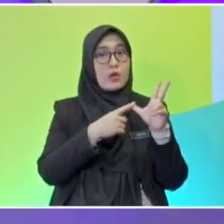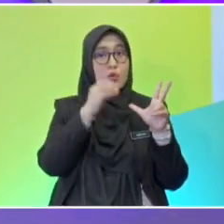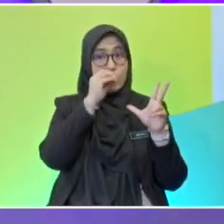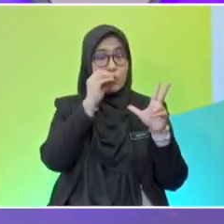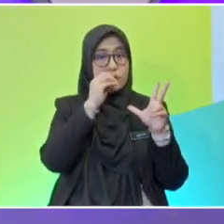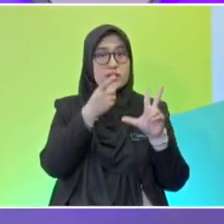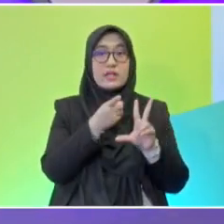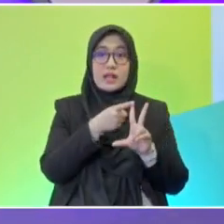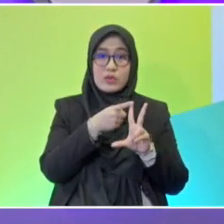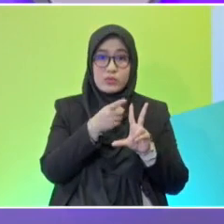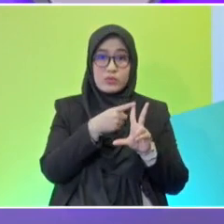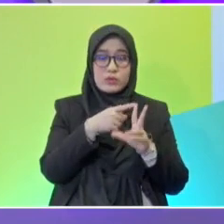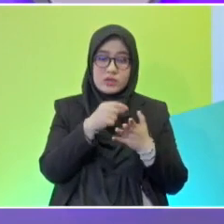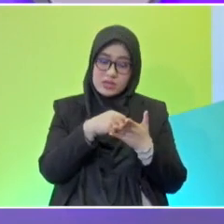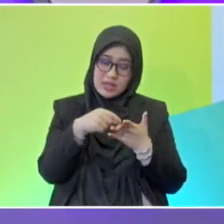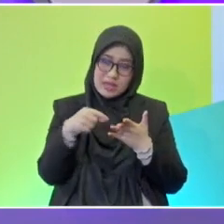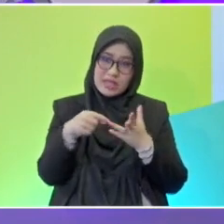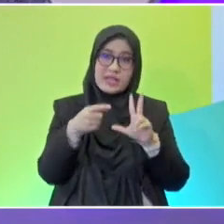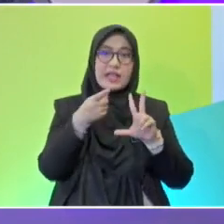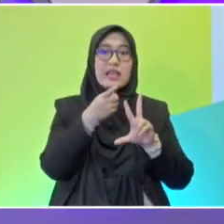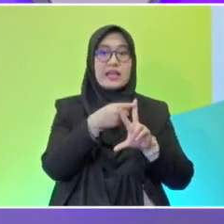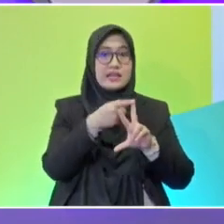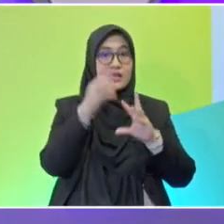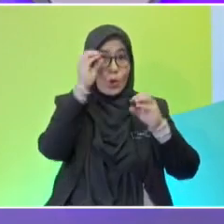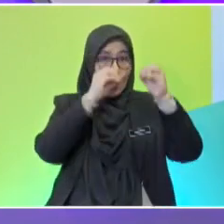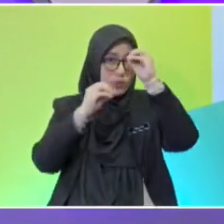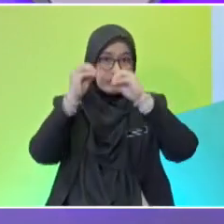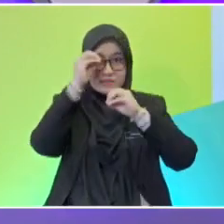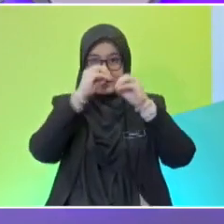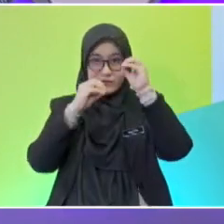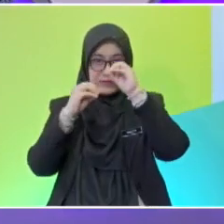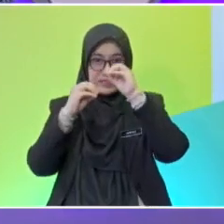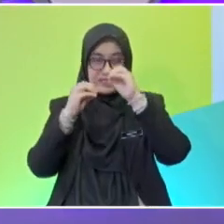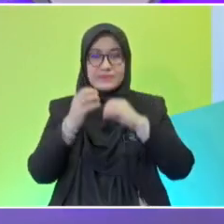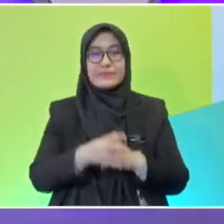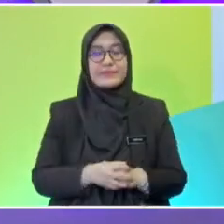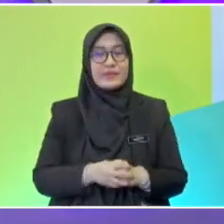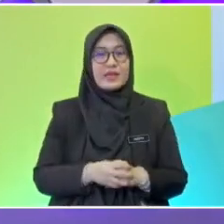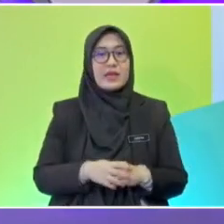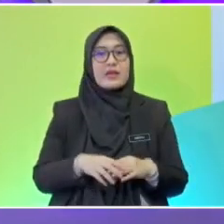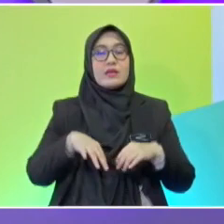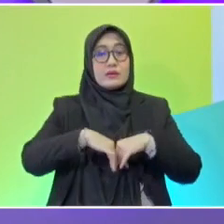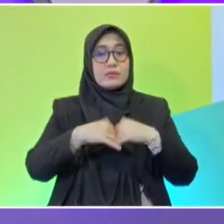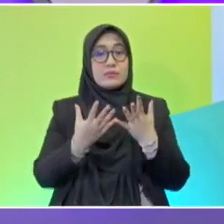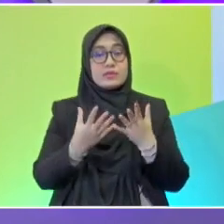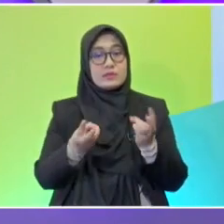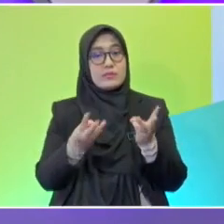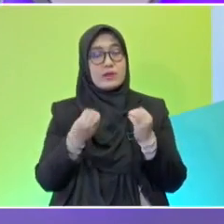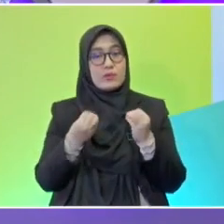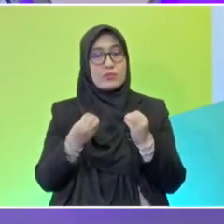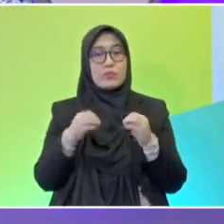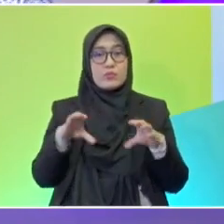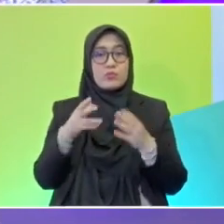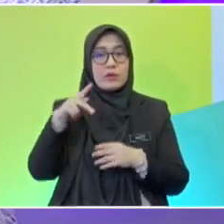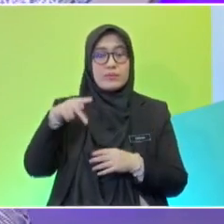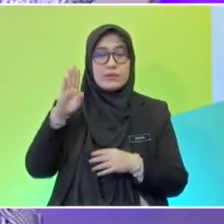to show you a sample of a lesson and how to apply these 3 ways to conduct PBD. So the sample that